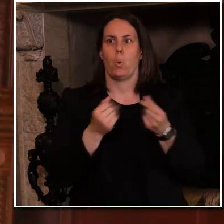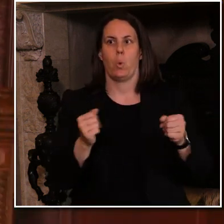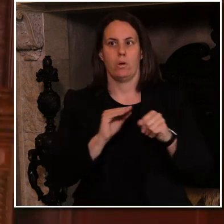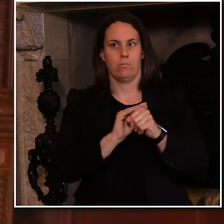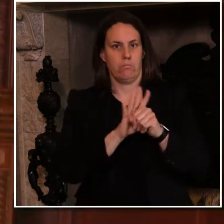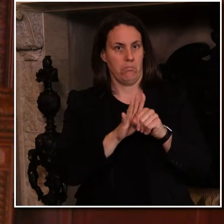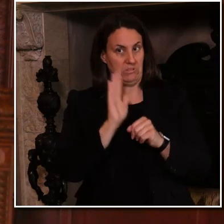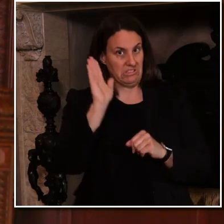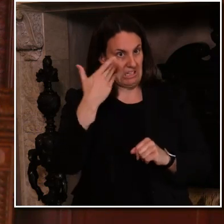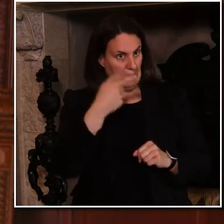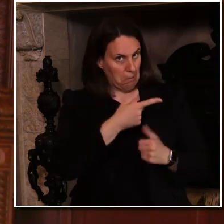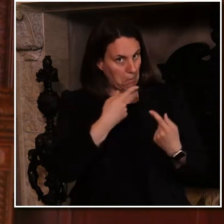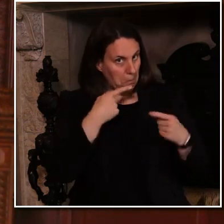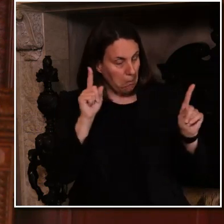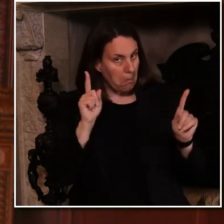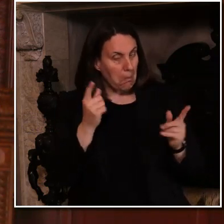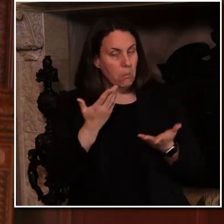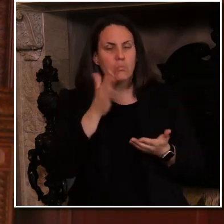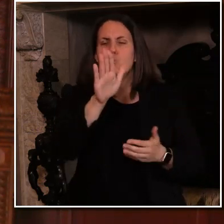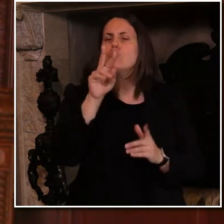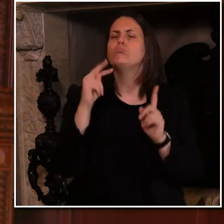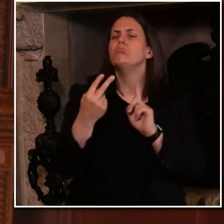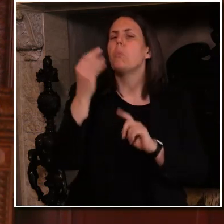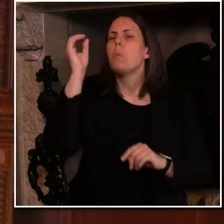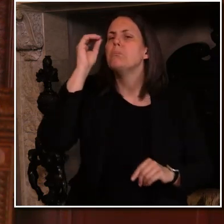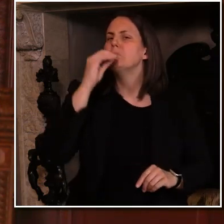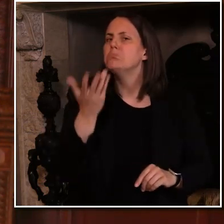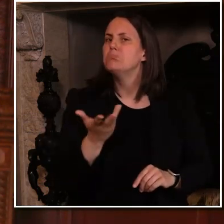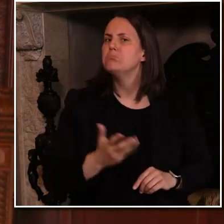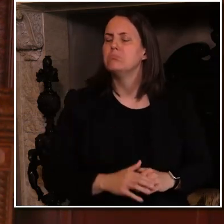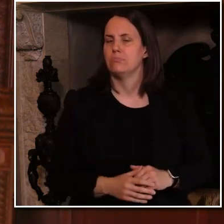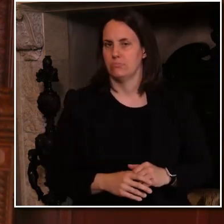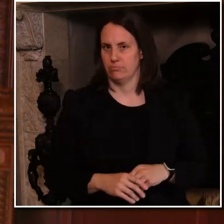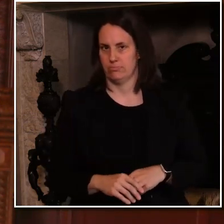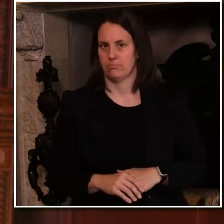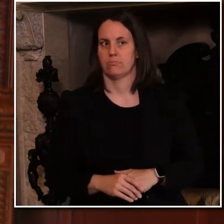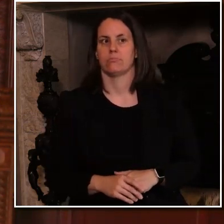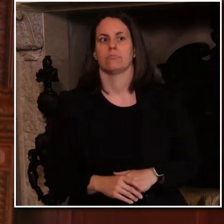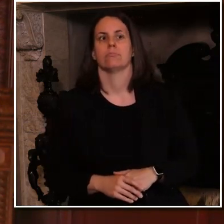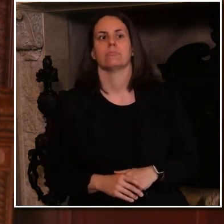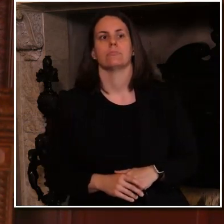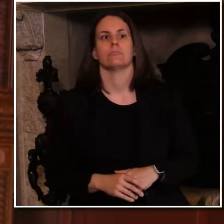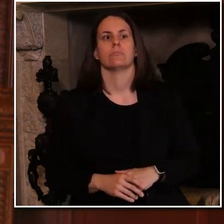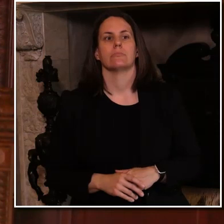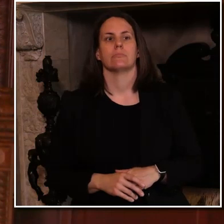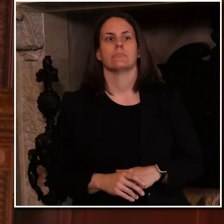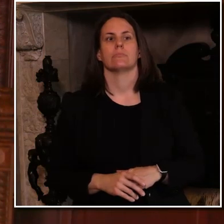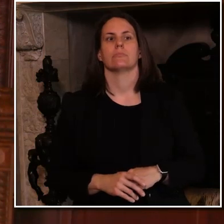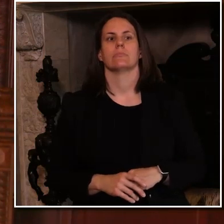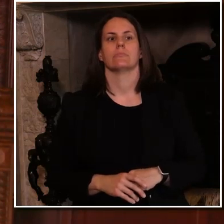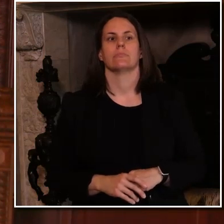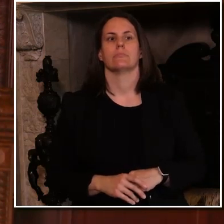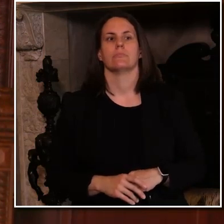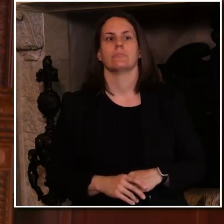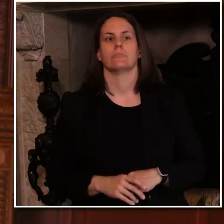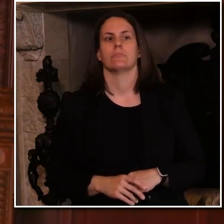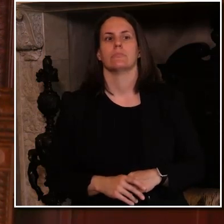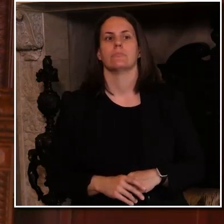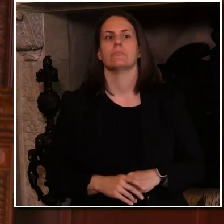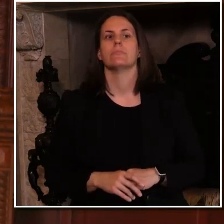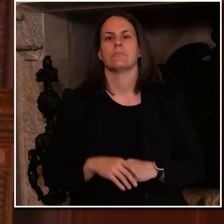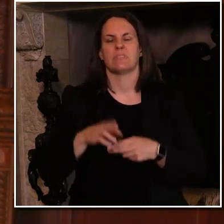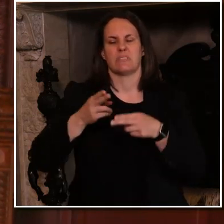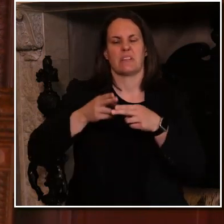Westergaard again. I can speak to that. So remdesivir is not FDA approved, and the reason is because it's still